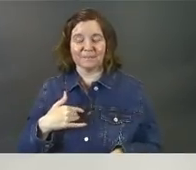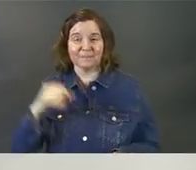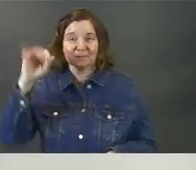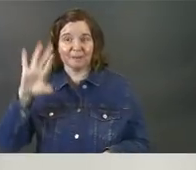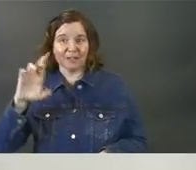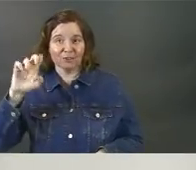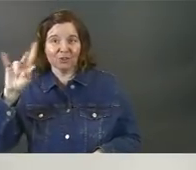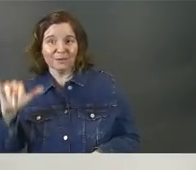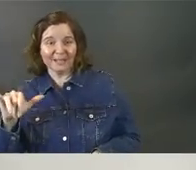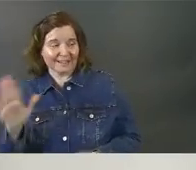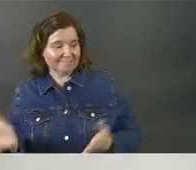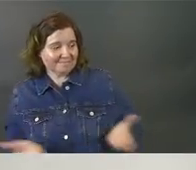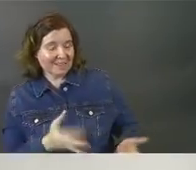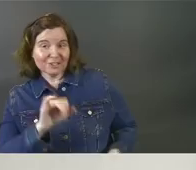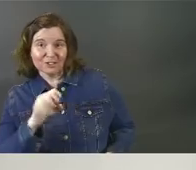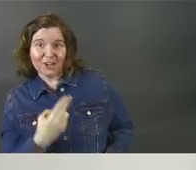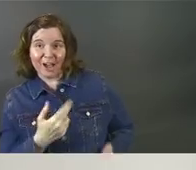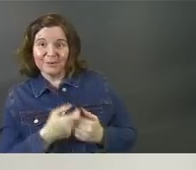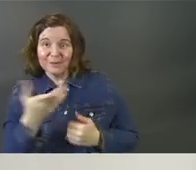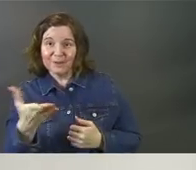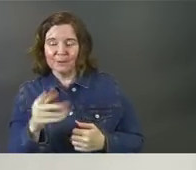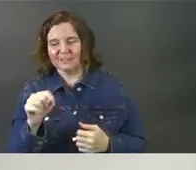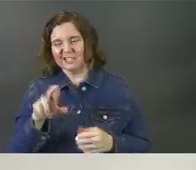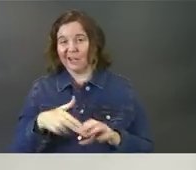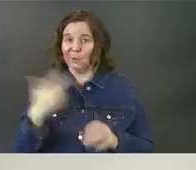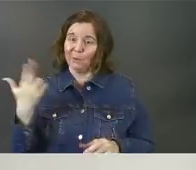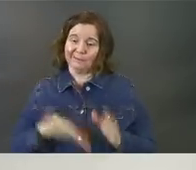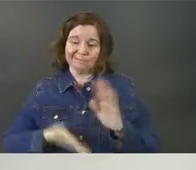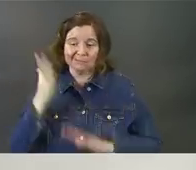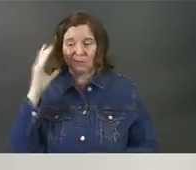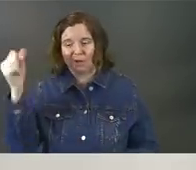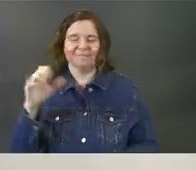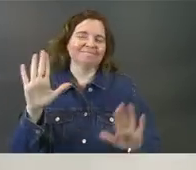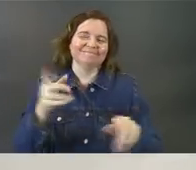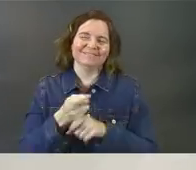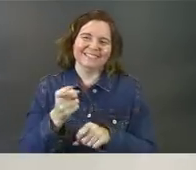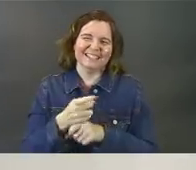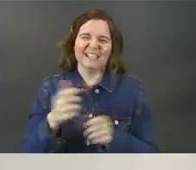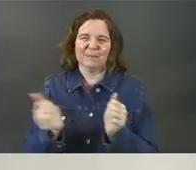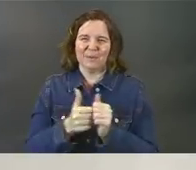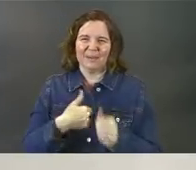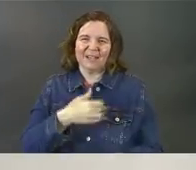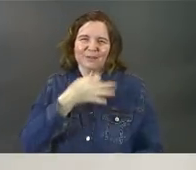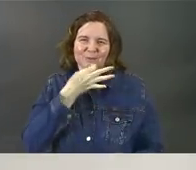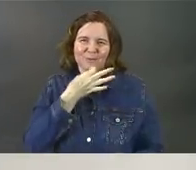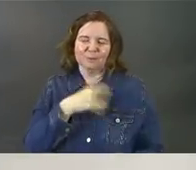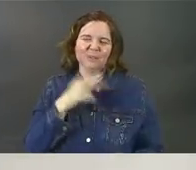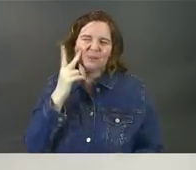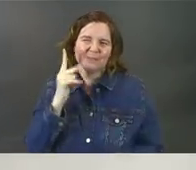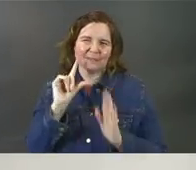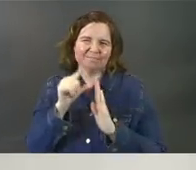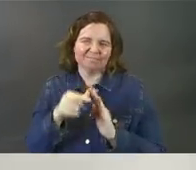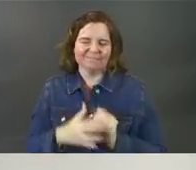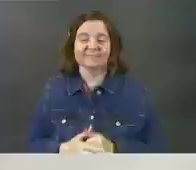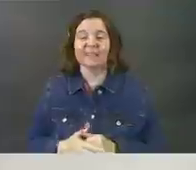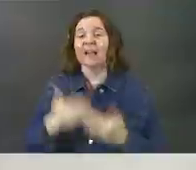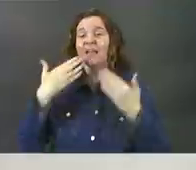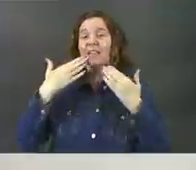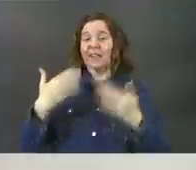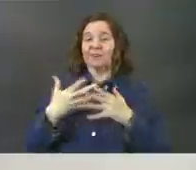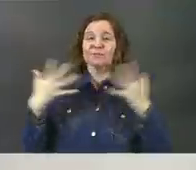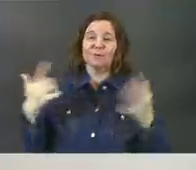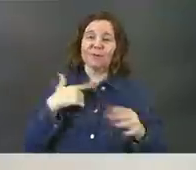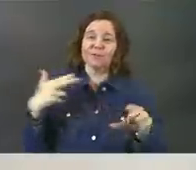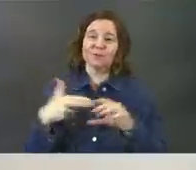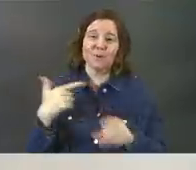Pastor Ricky and Pastor Josh with you. Tanner quit. He's gone. That's right. No, he's going to be with us shortly. Well, not with us. You'll see him in a little bit. But hey, thank you guys so